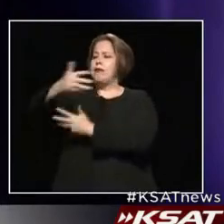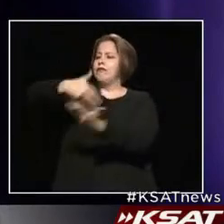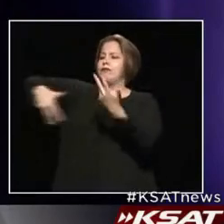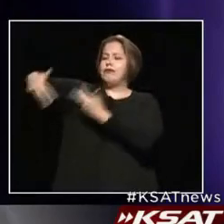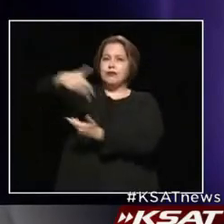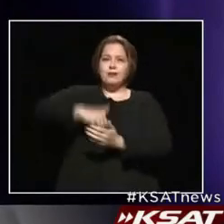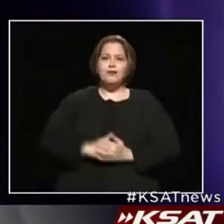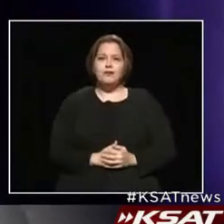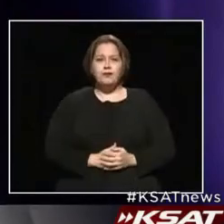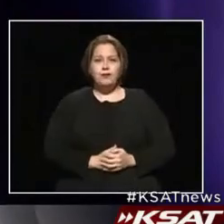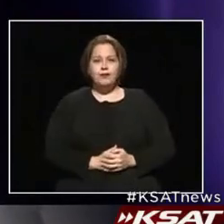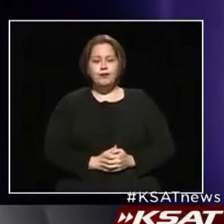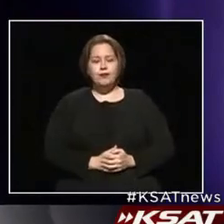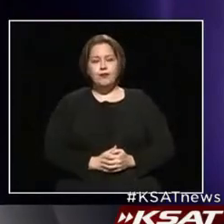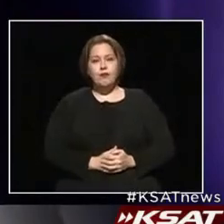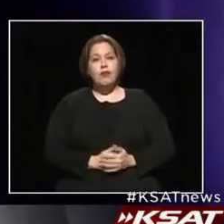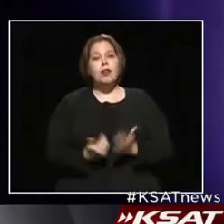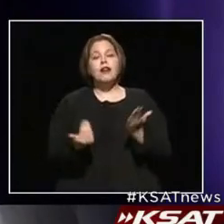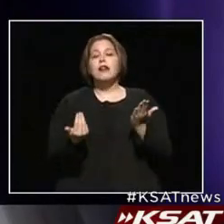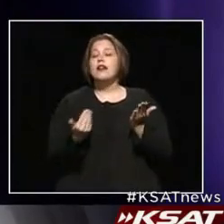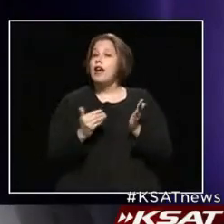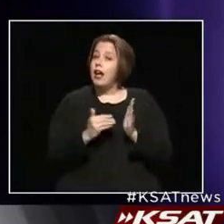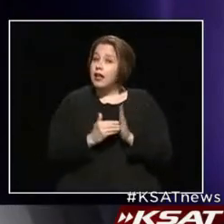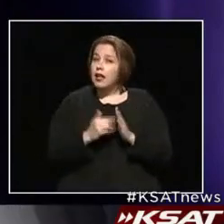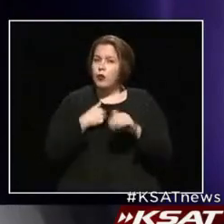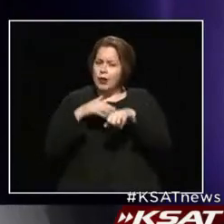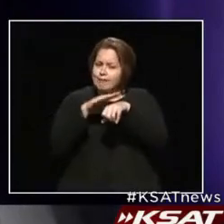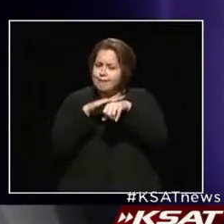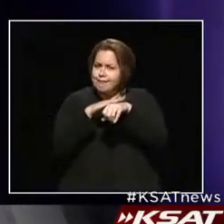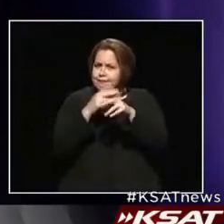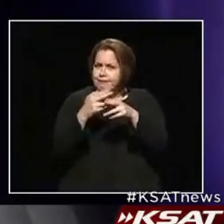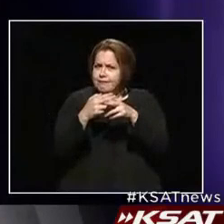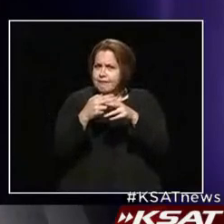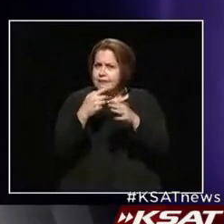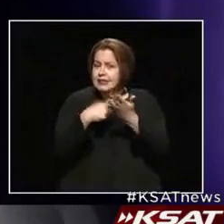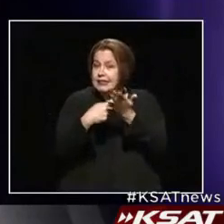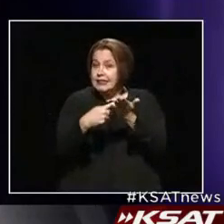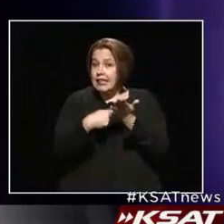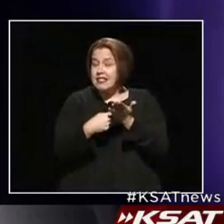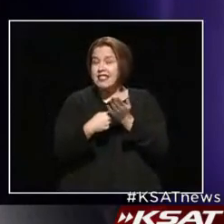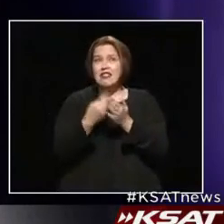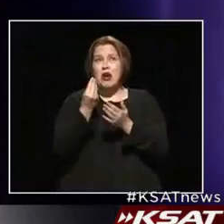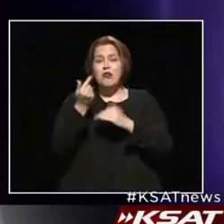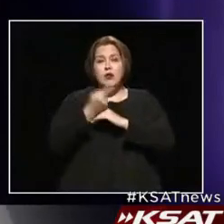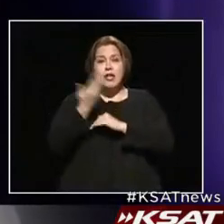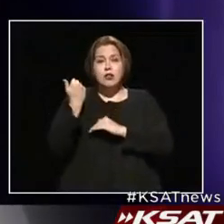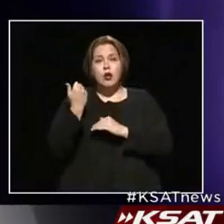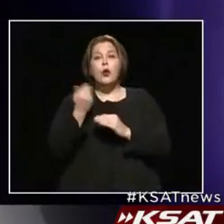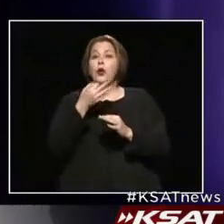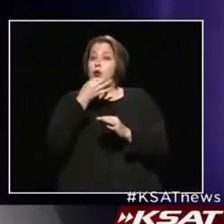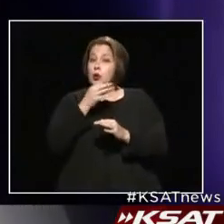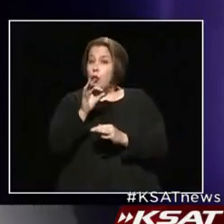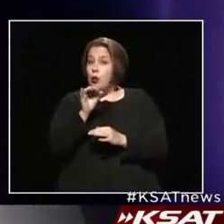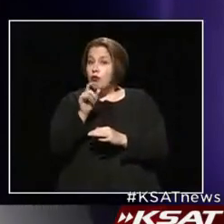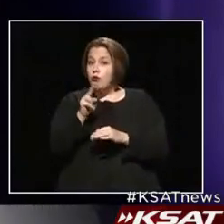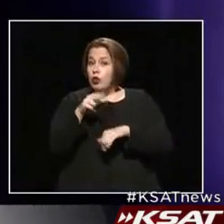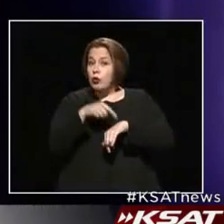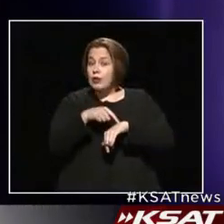other. And again, we touched on it just briefly time before last. We're into flu season coming